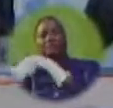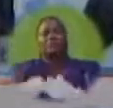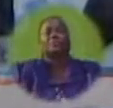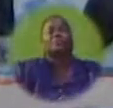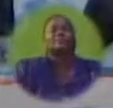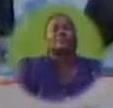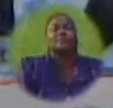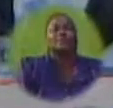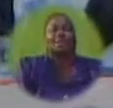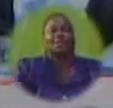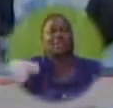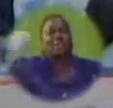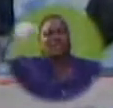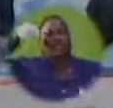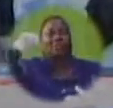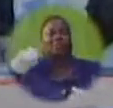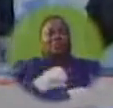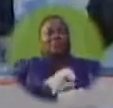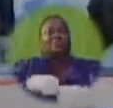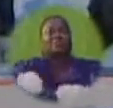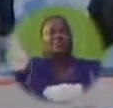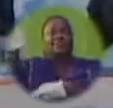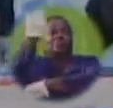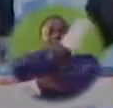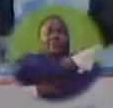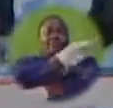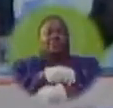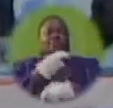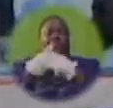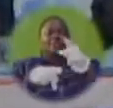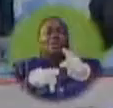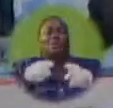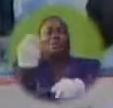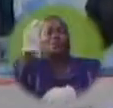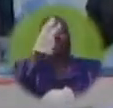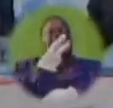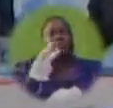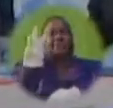Barford concludes his four-day visit to the Tunalan State on Wednesday.